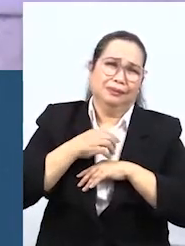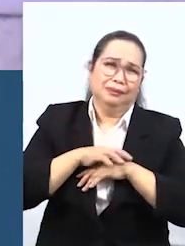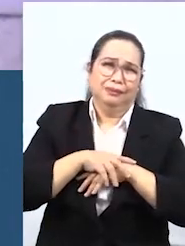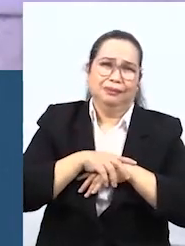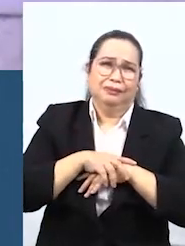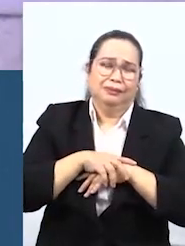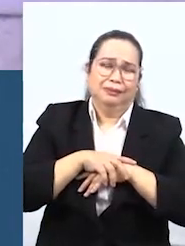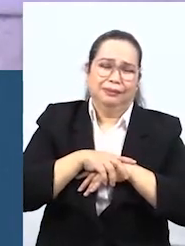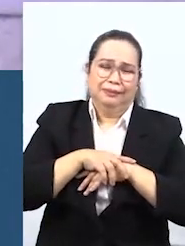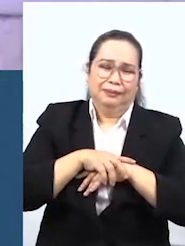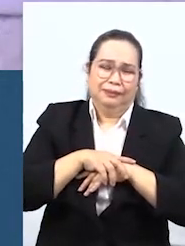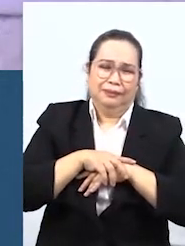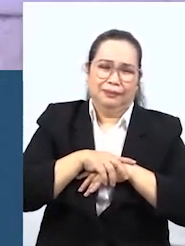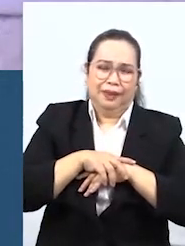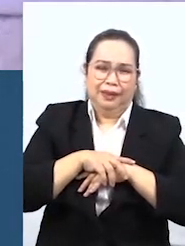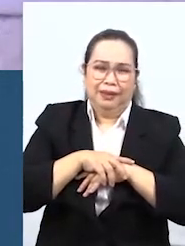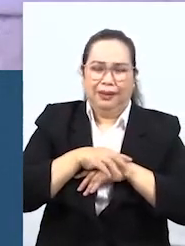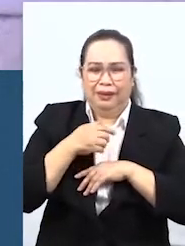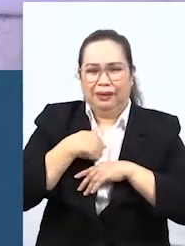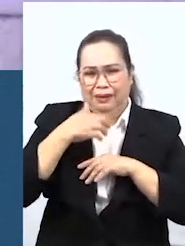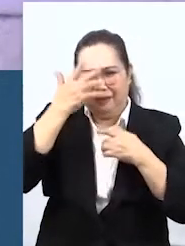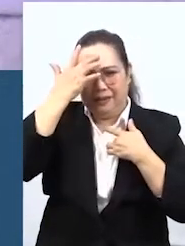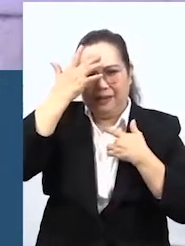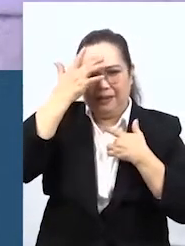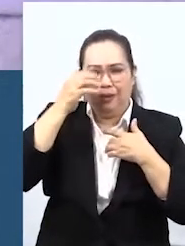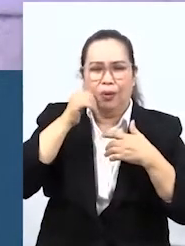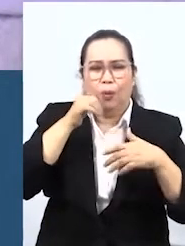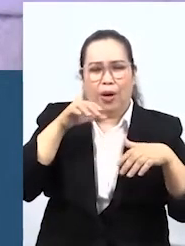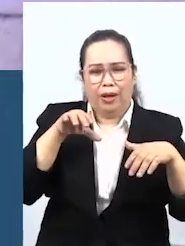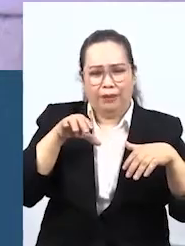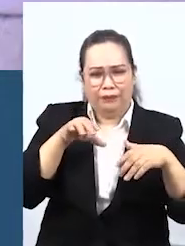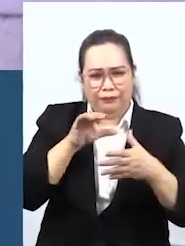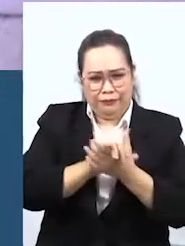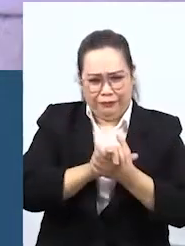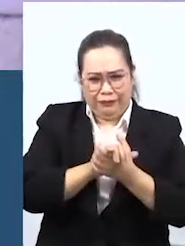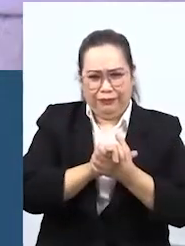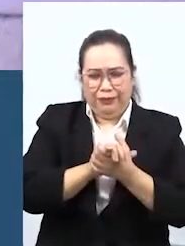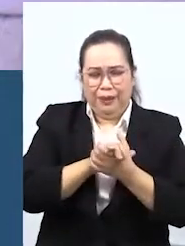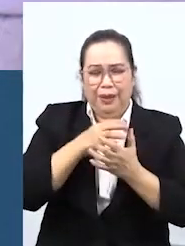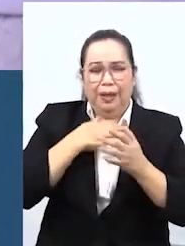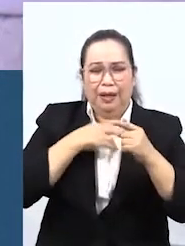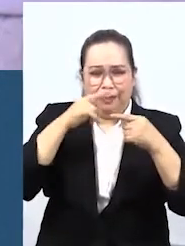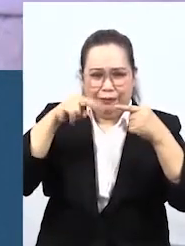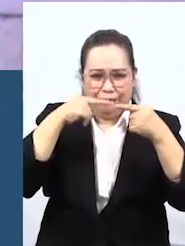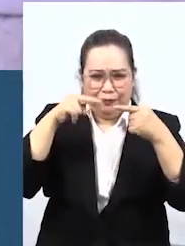naman I have a sick wife I have a special